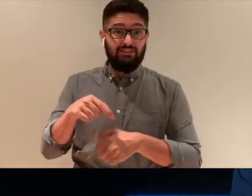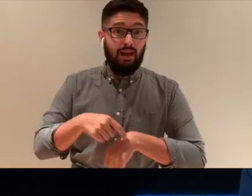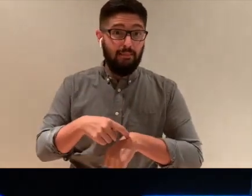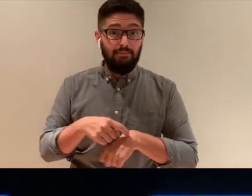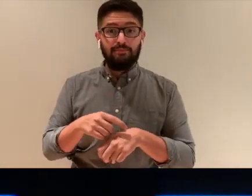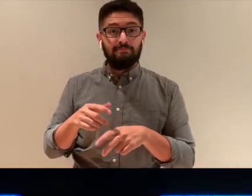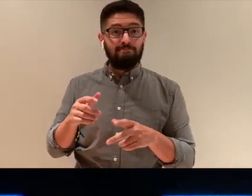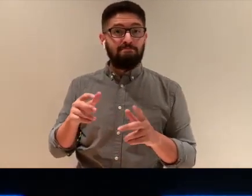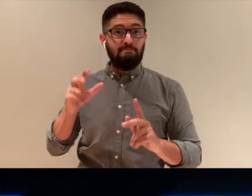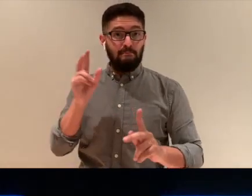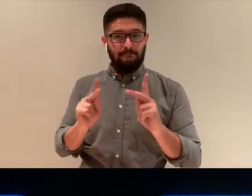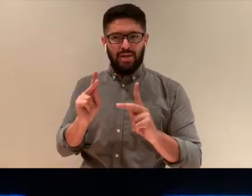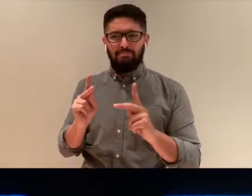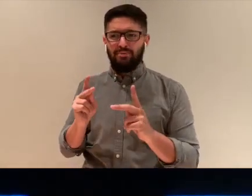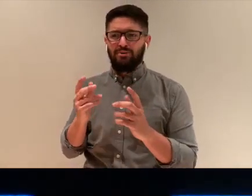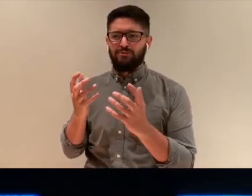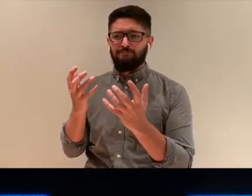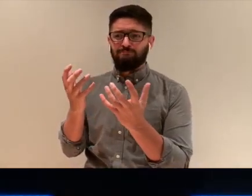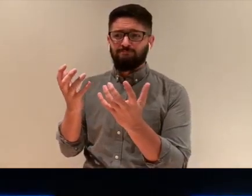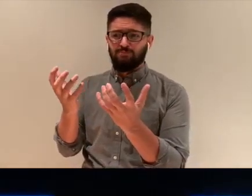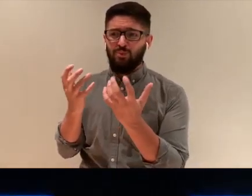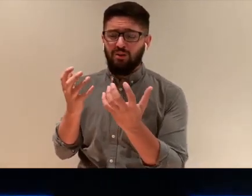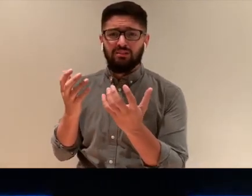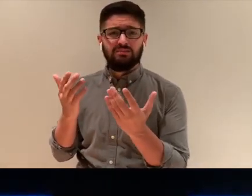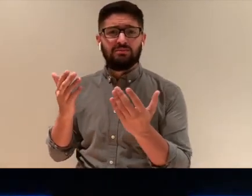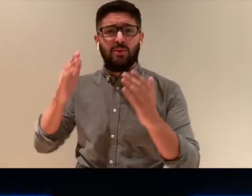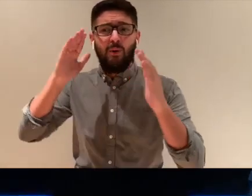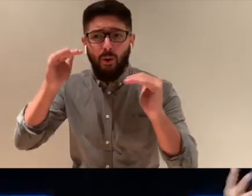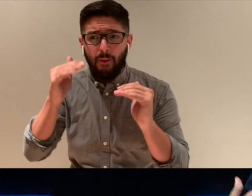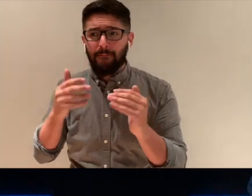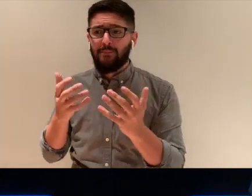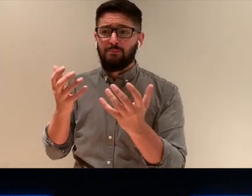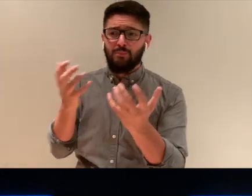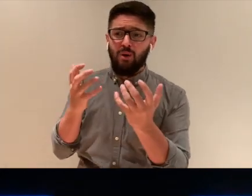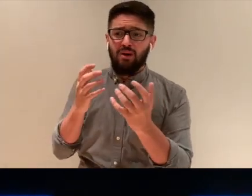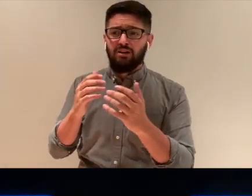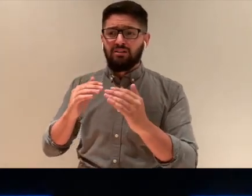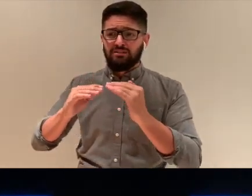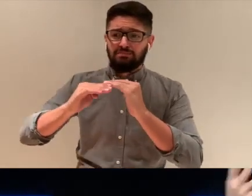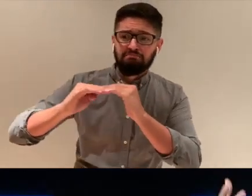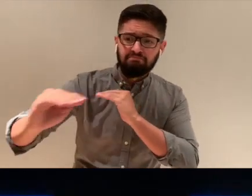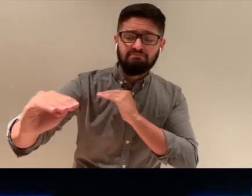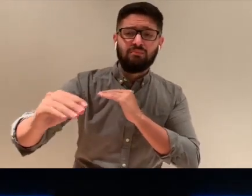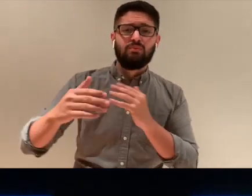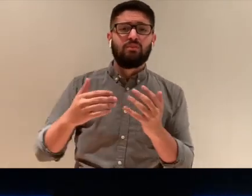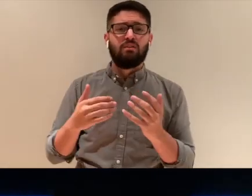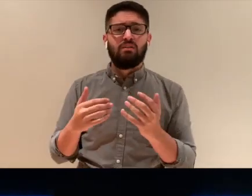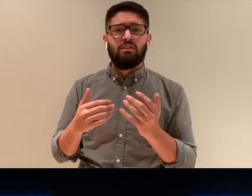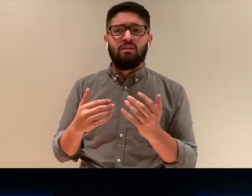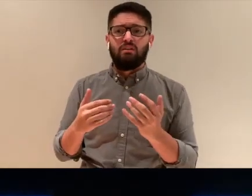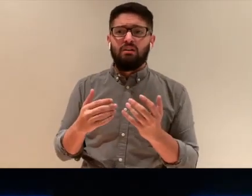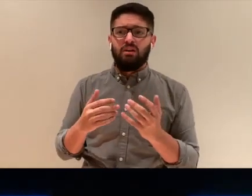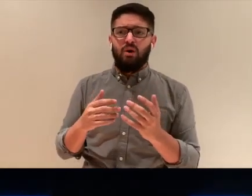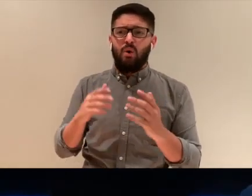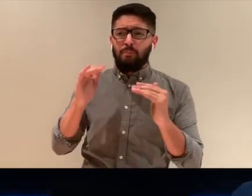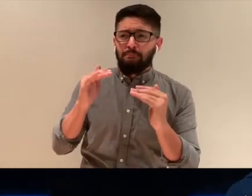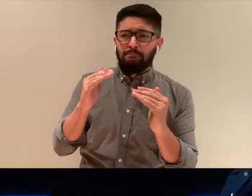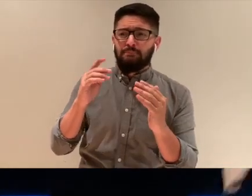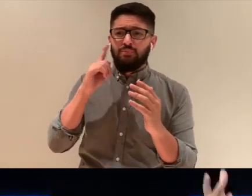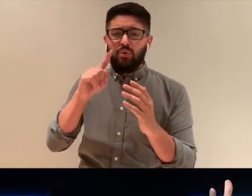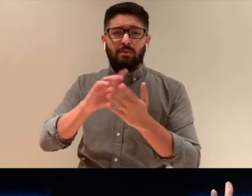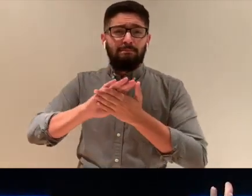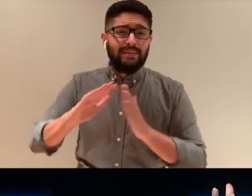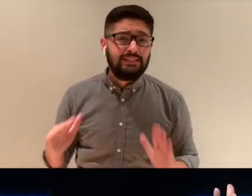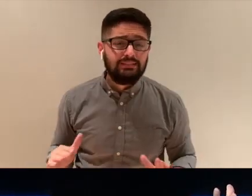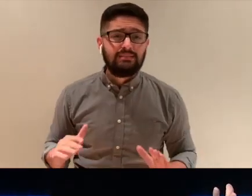times is that our people are longing for hope. They're longing for stability. They're hoping for some sort